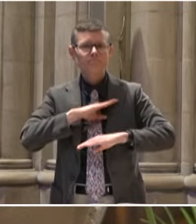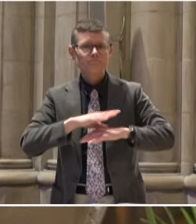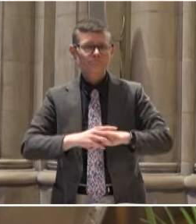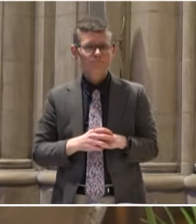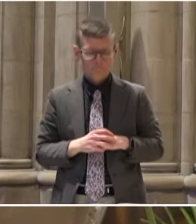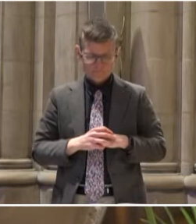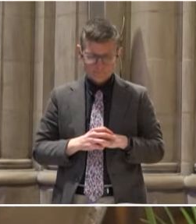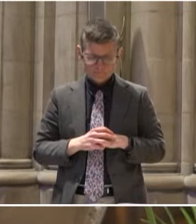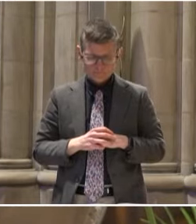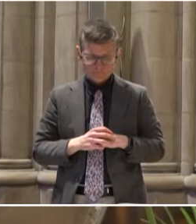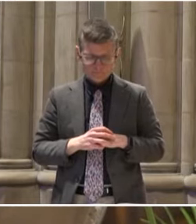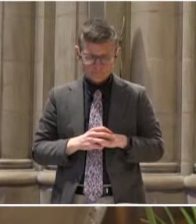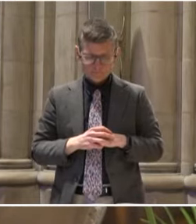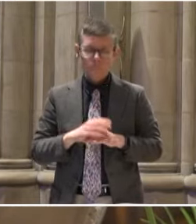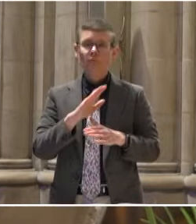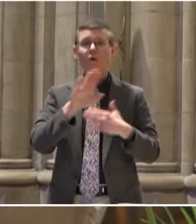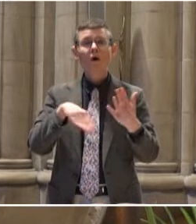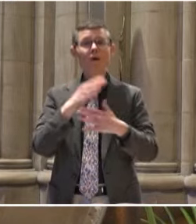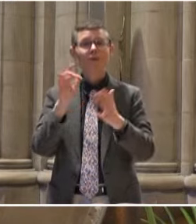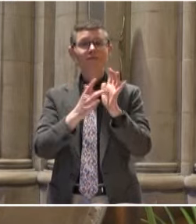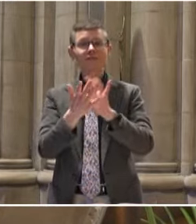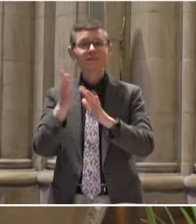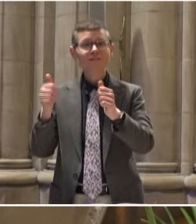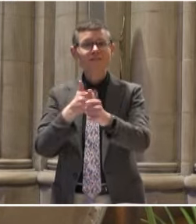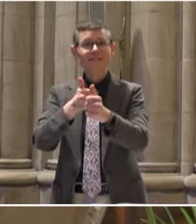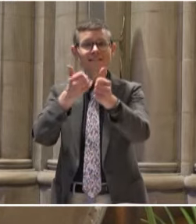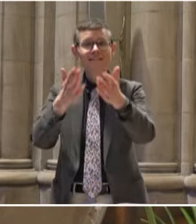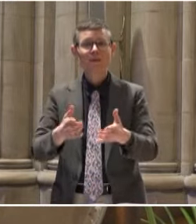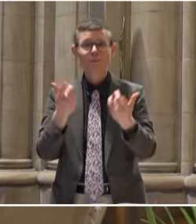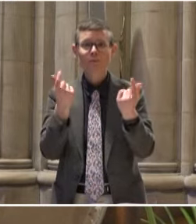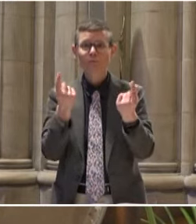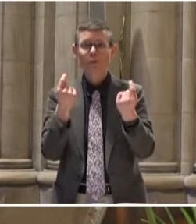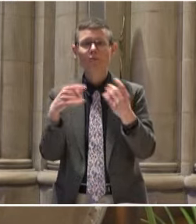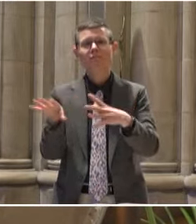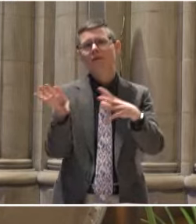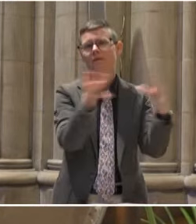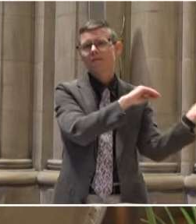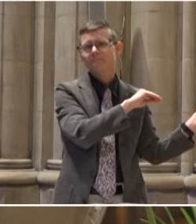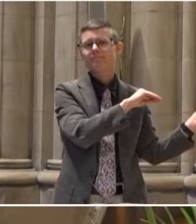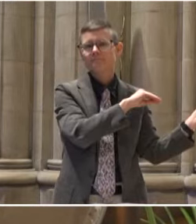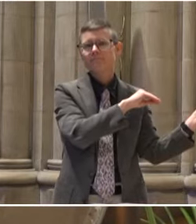All of Jesus' followers deserted him and fled.